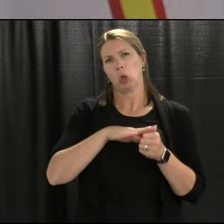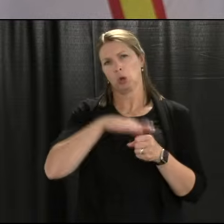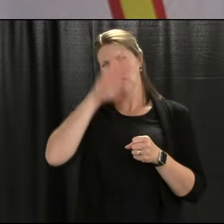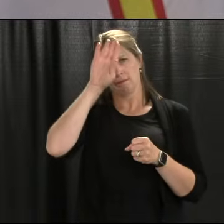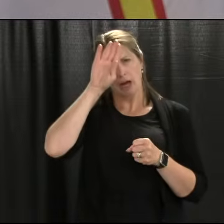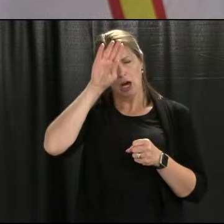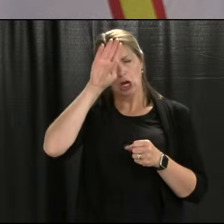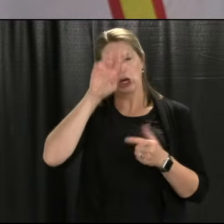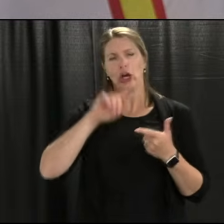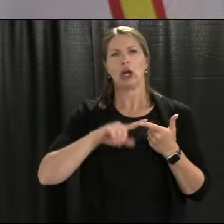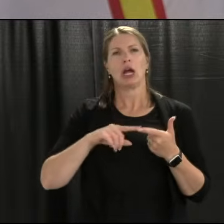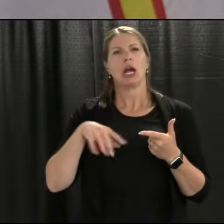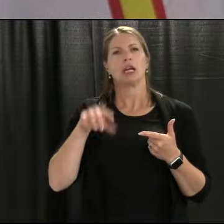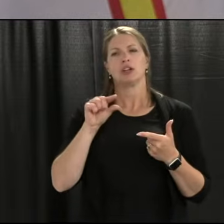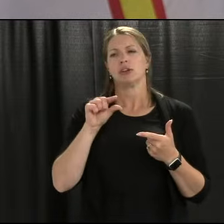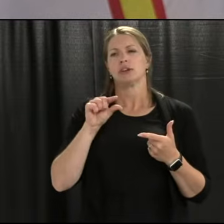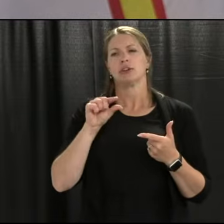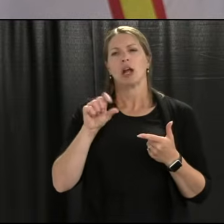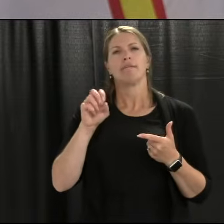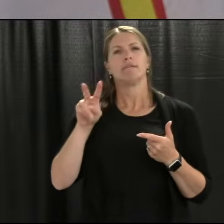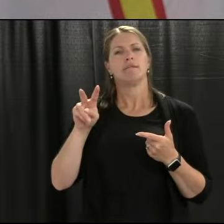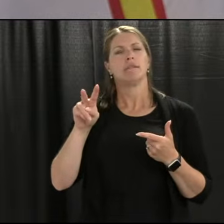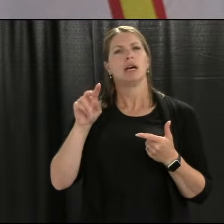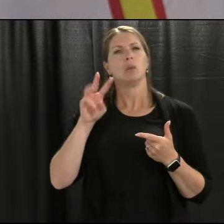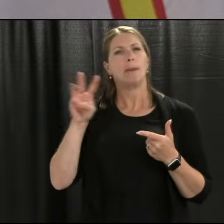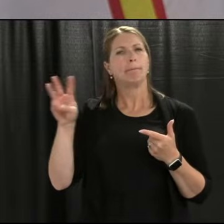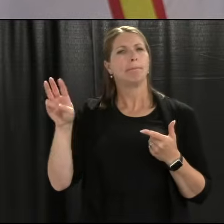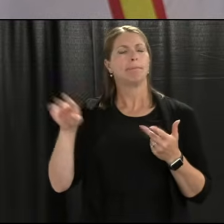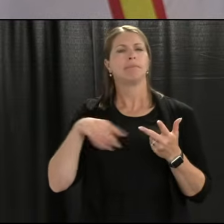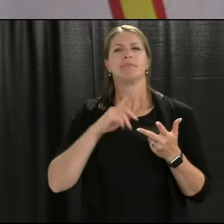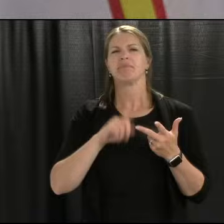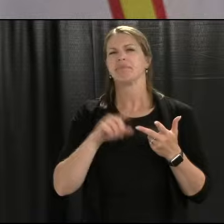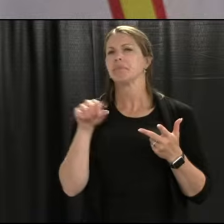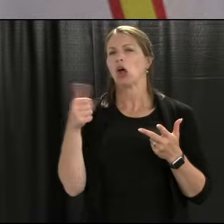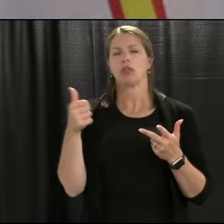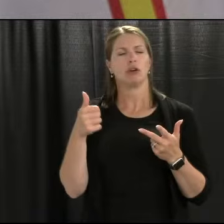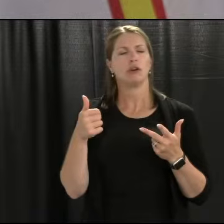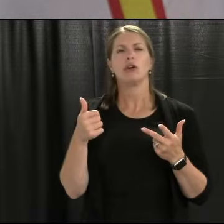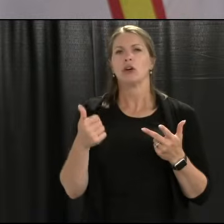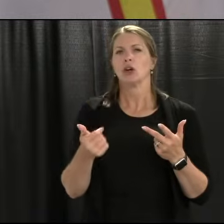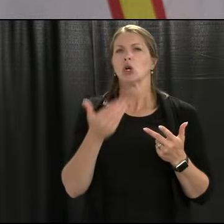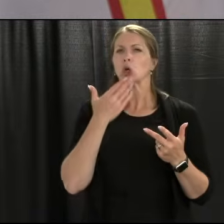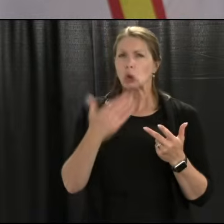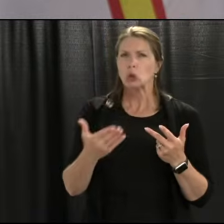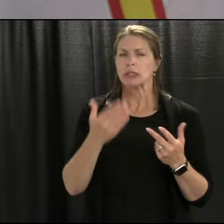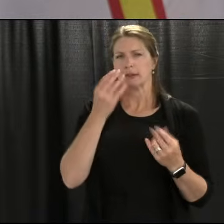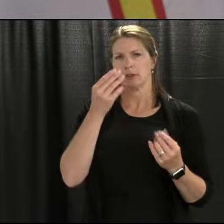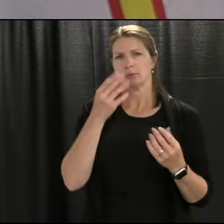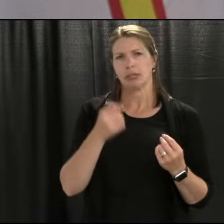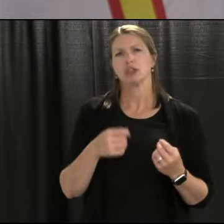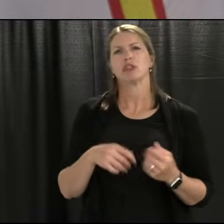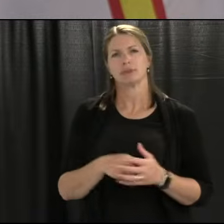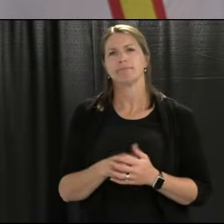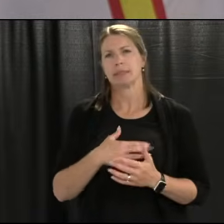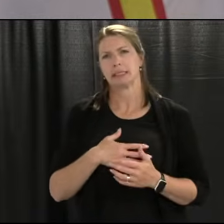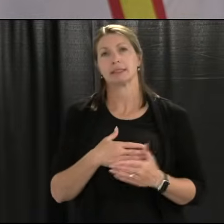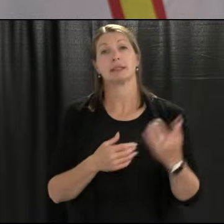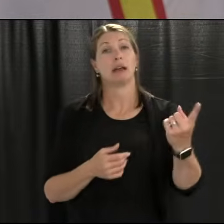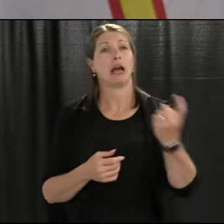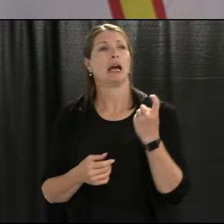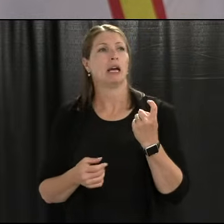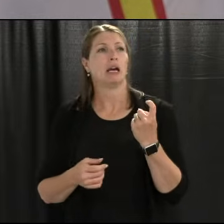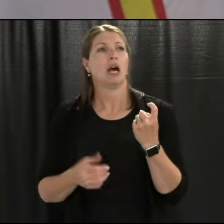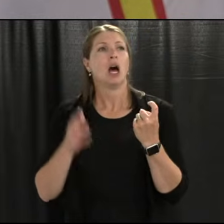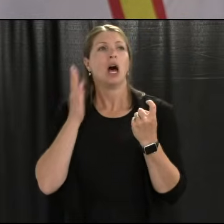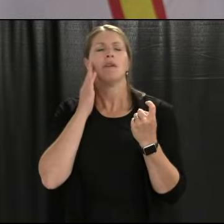towns and communities, mayors, MHAs. I want to go back to fire breaks for a moment. There's reports of locals trying to make their own fire breaks in the